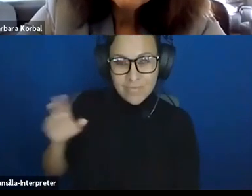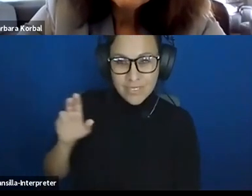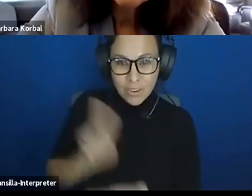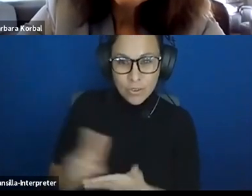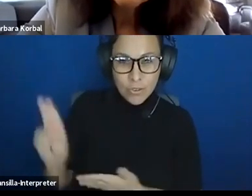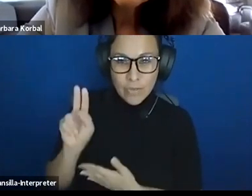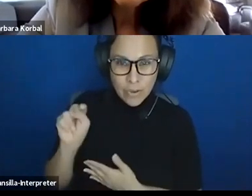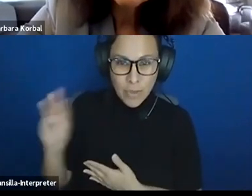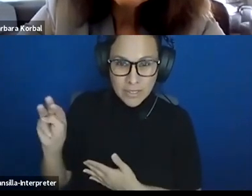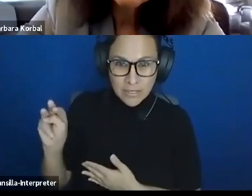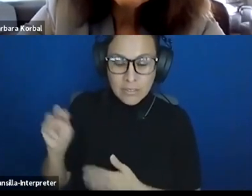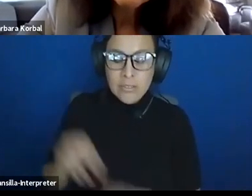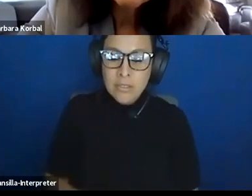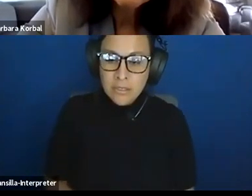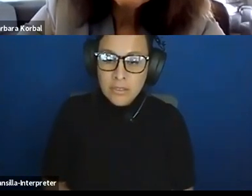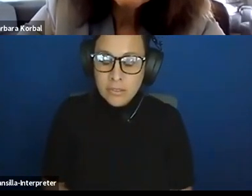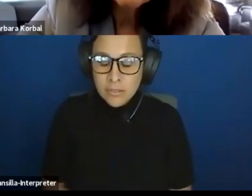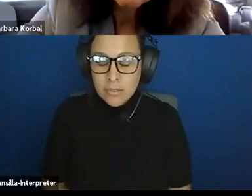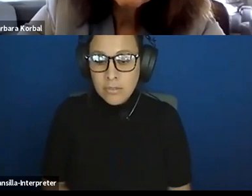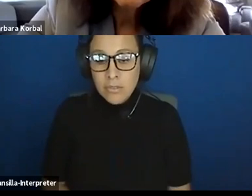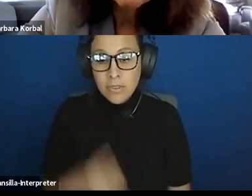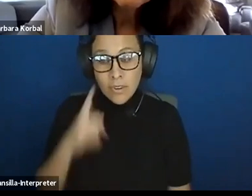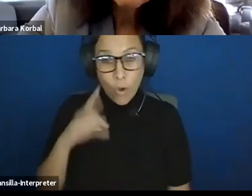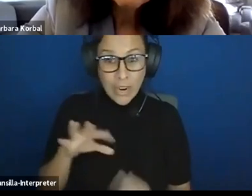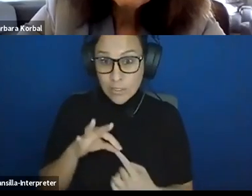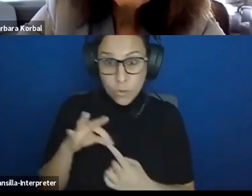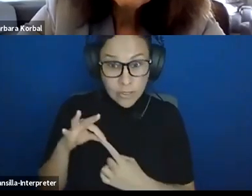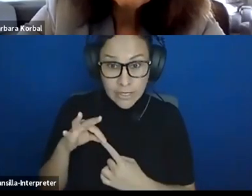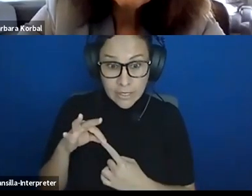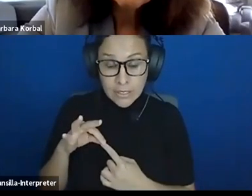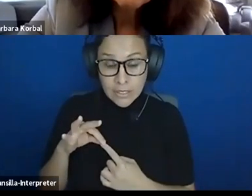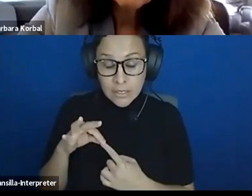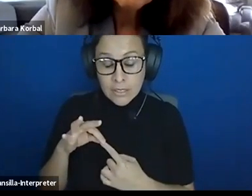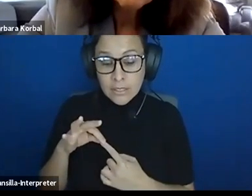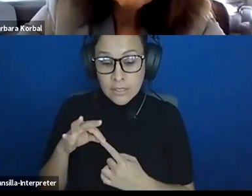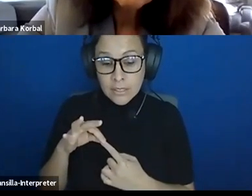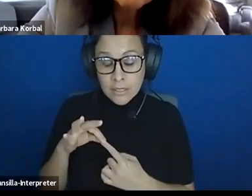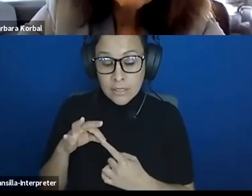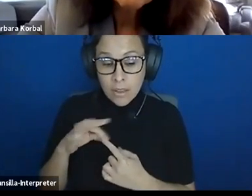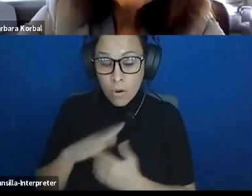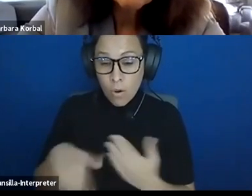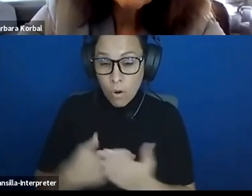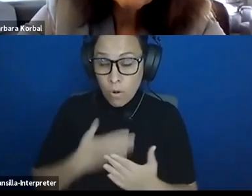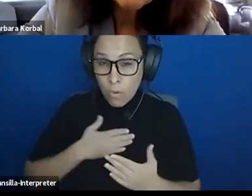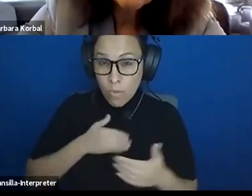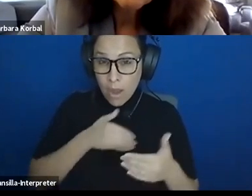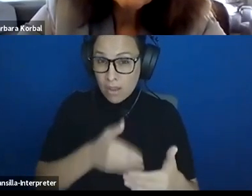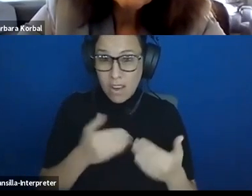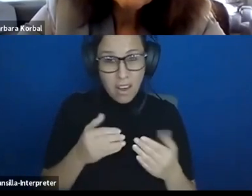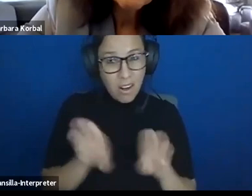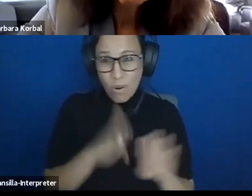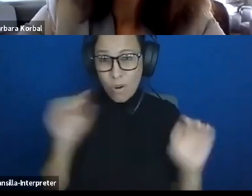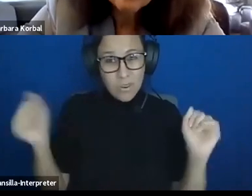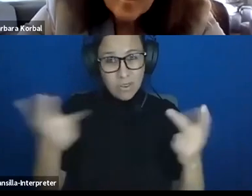Mexico. In terms of exclusivity, all of my archives are open to the